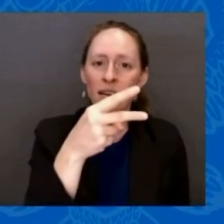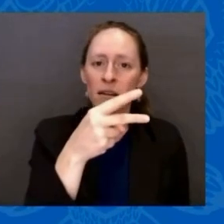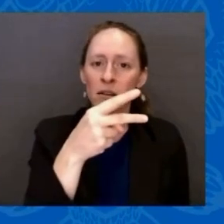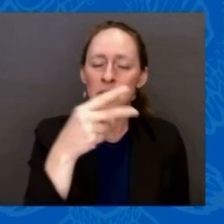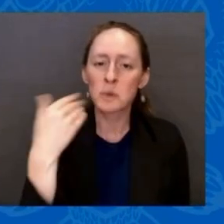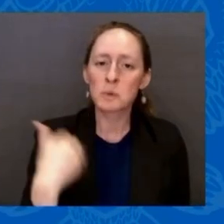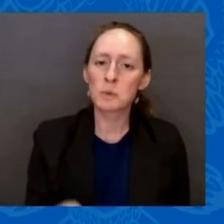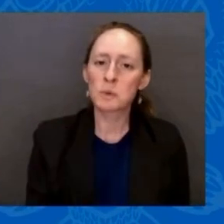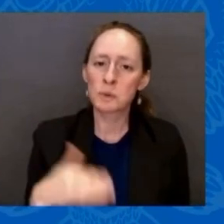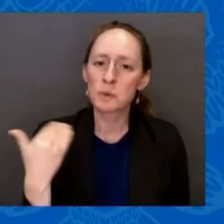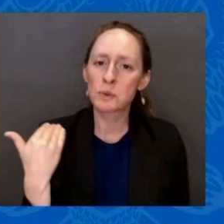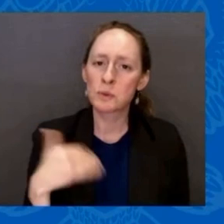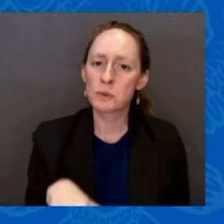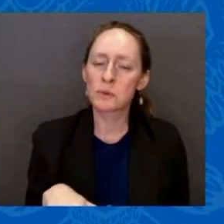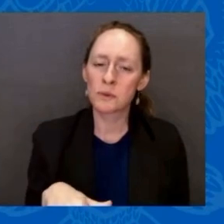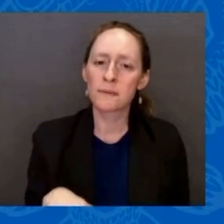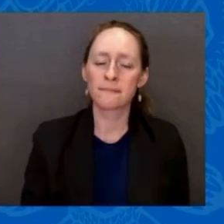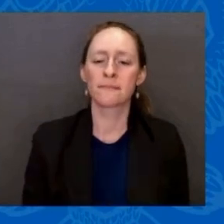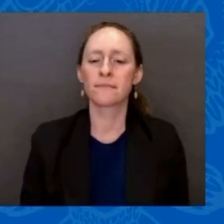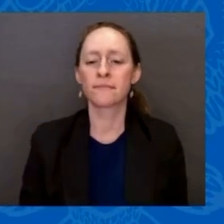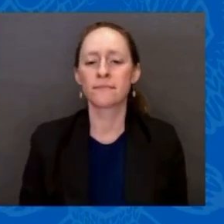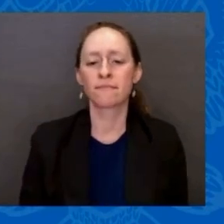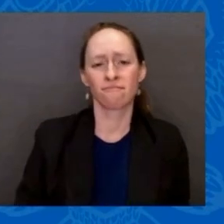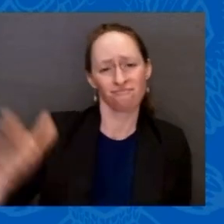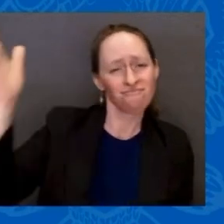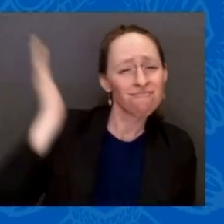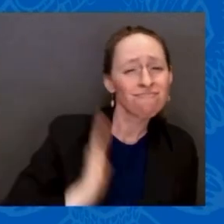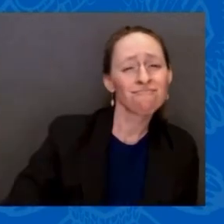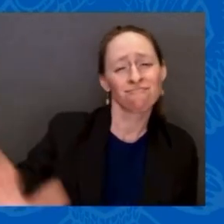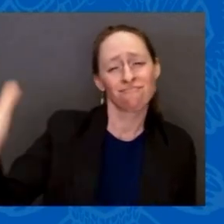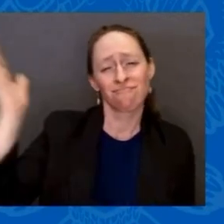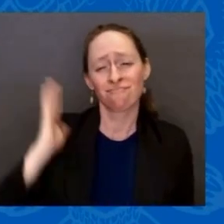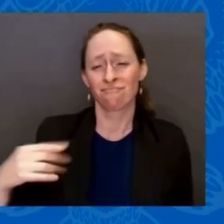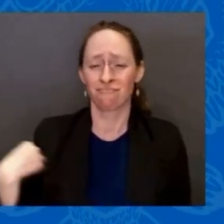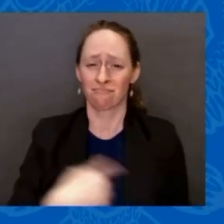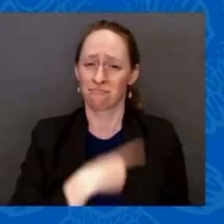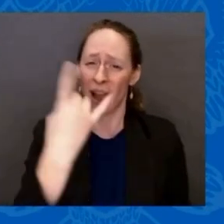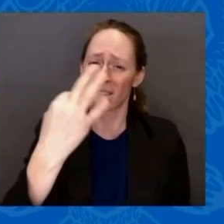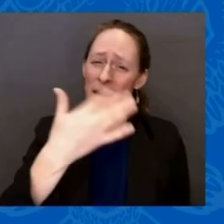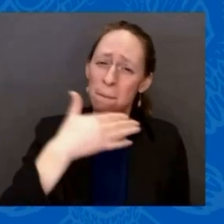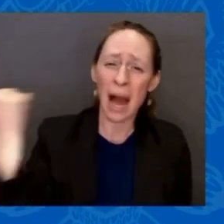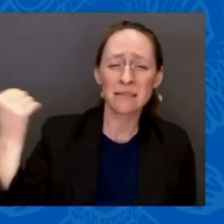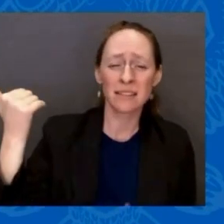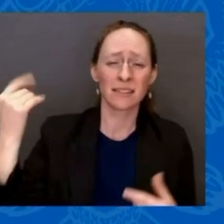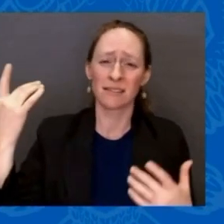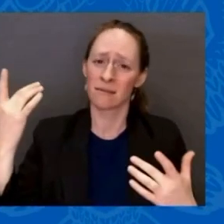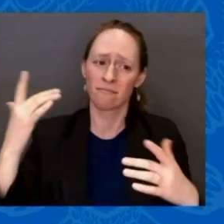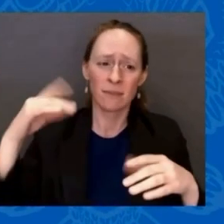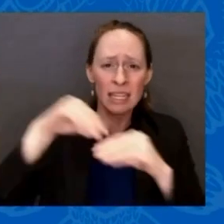bridges, et cetera. But then we fell to rated 13th best